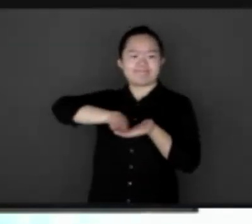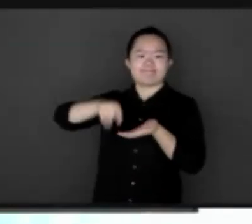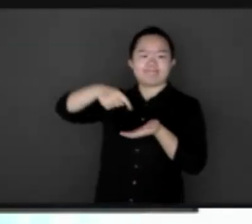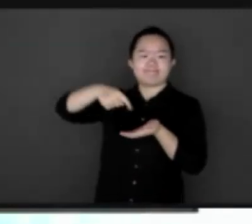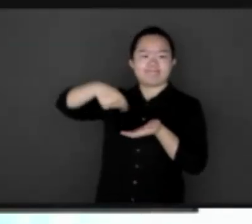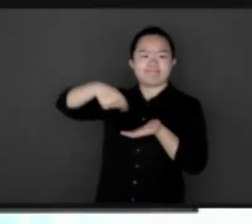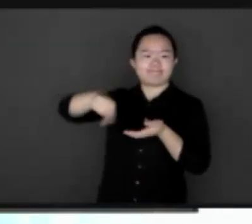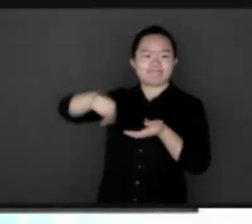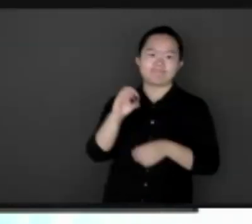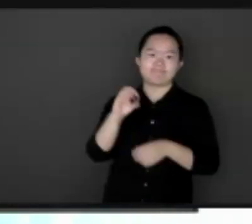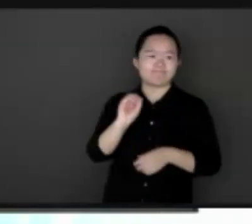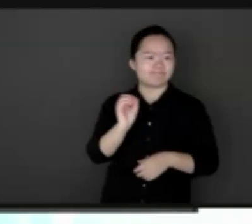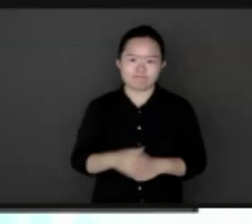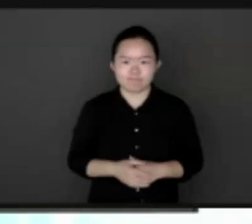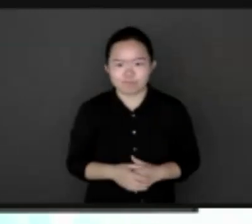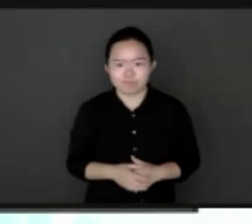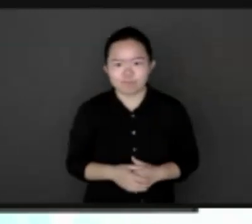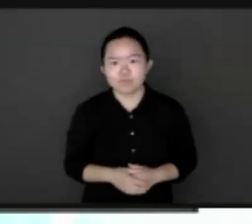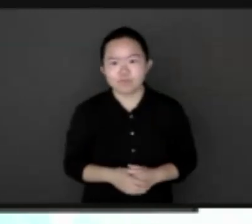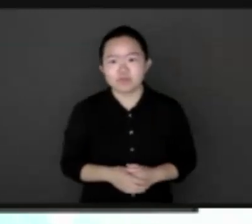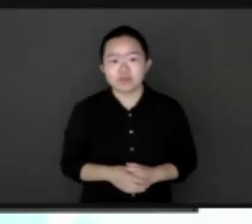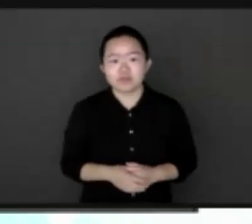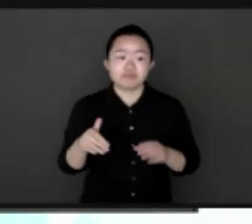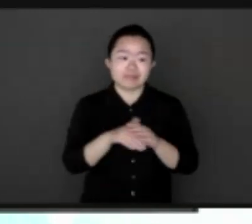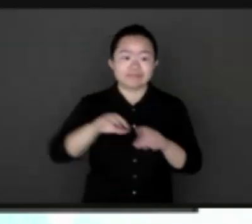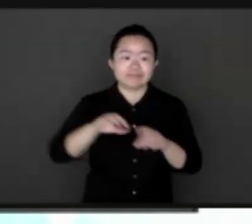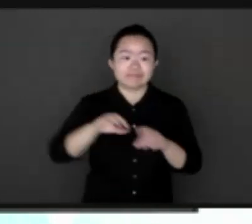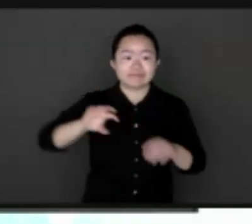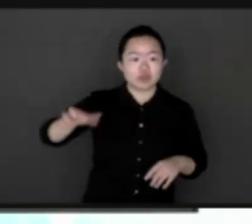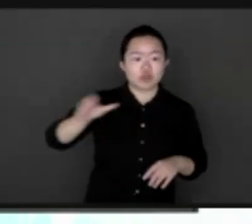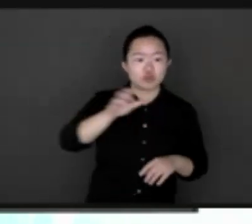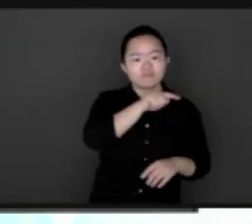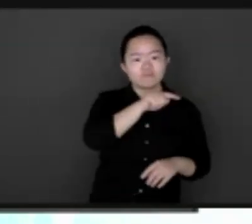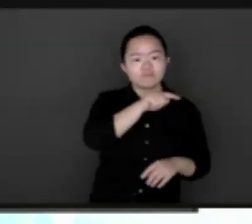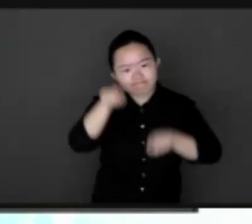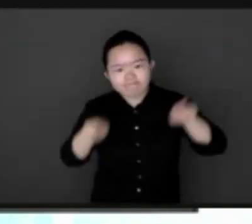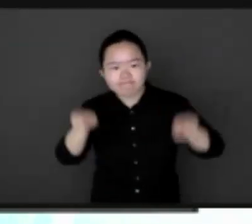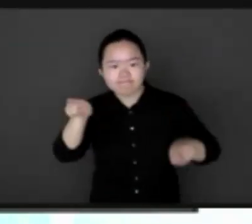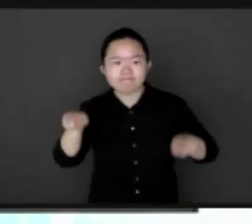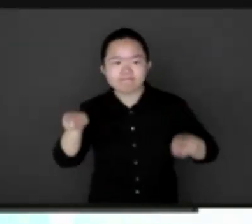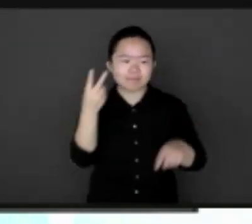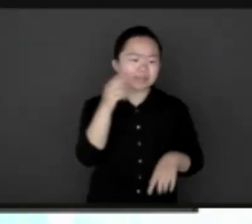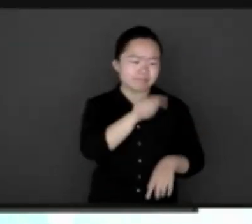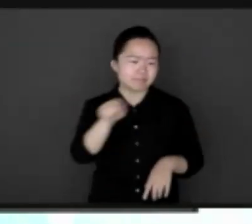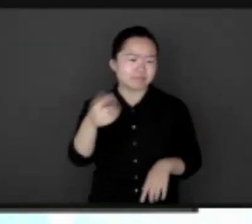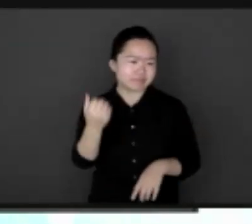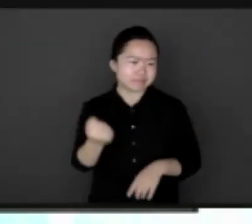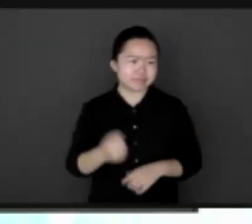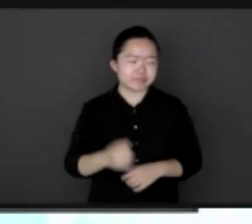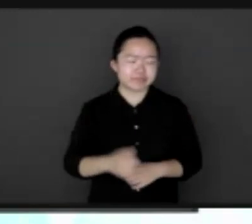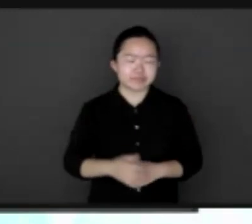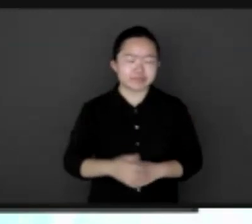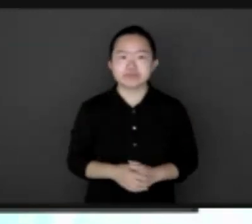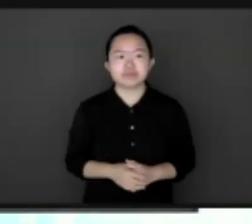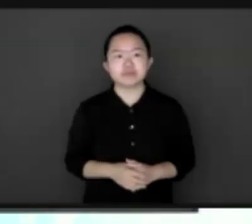different member states, as always with these directives. There are also some exceptions. So, for example,